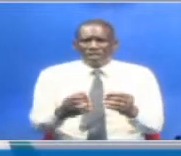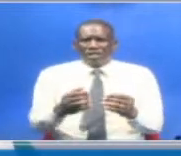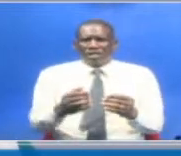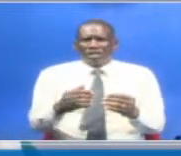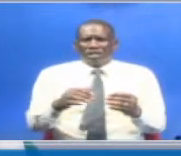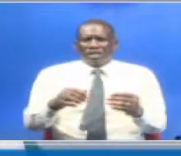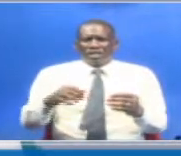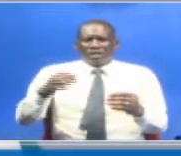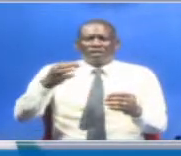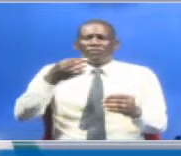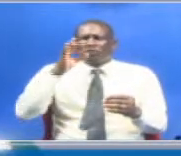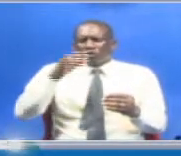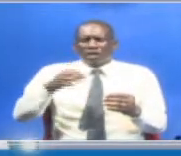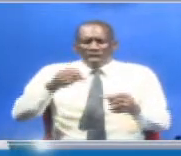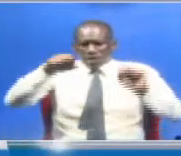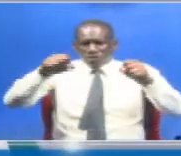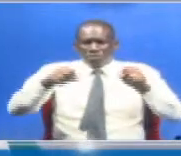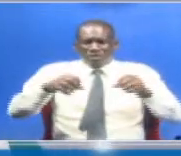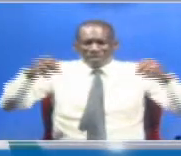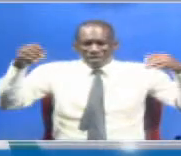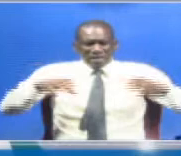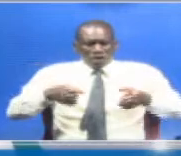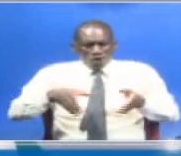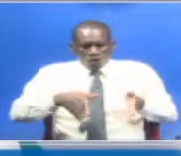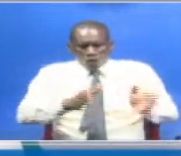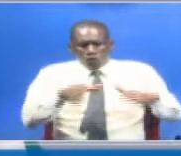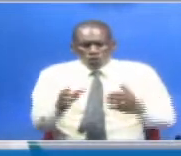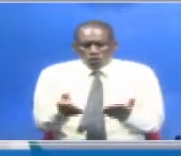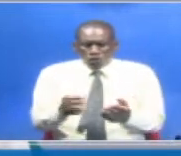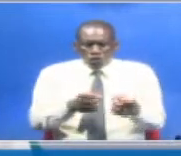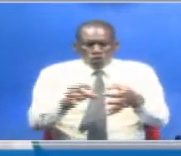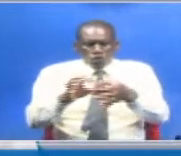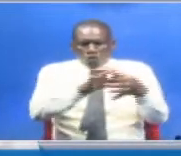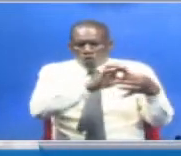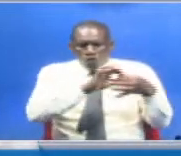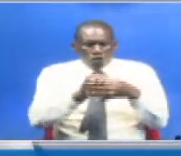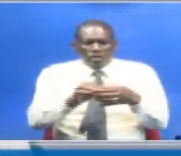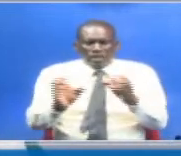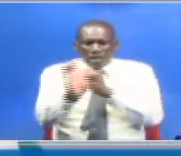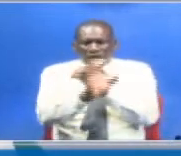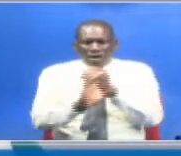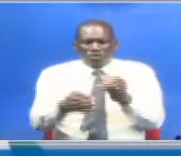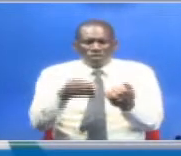with clear opportunities to harmonize country and corporate level financing.